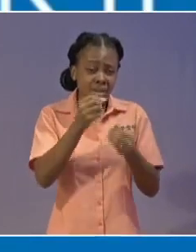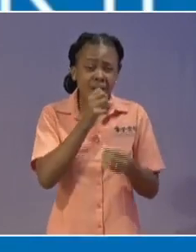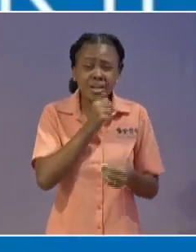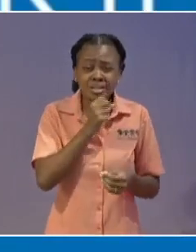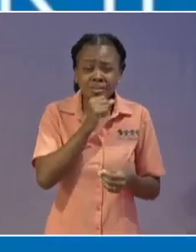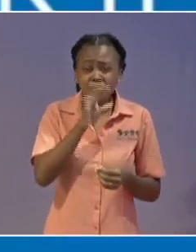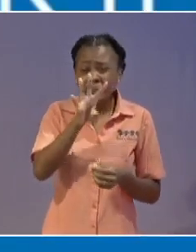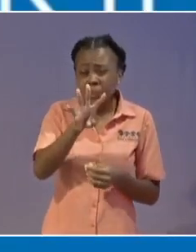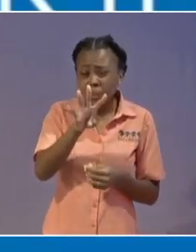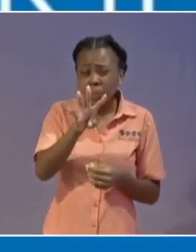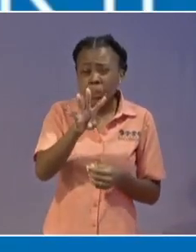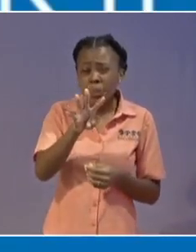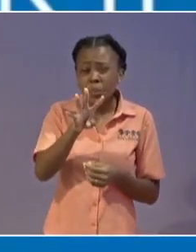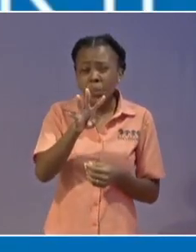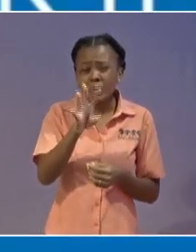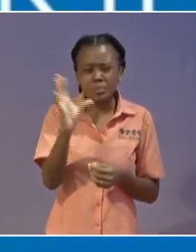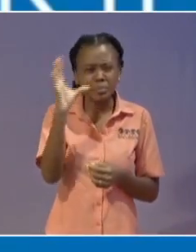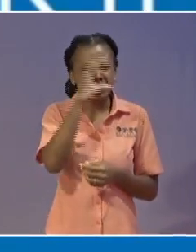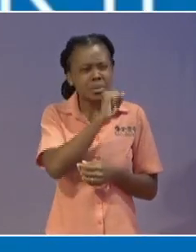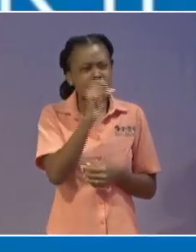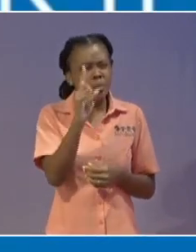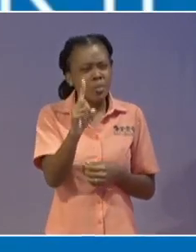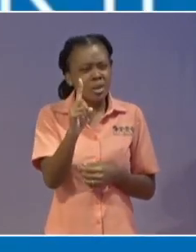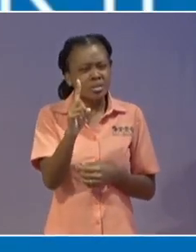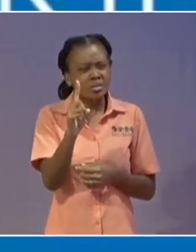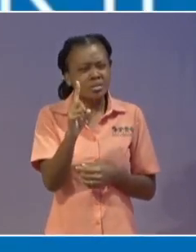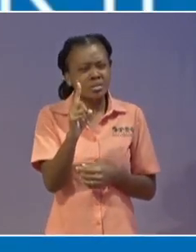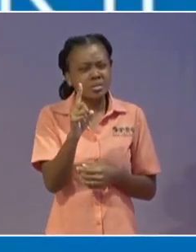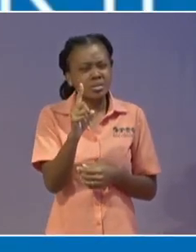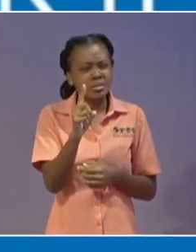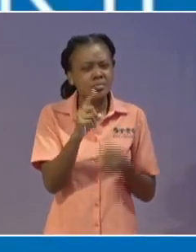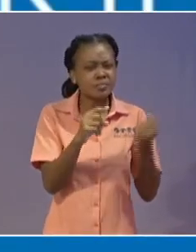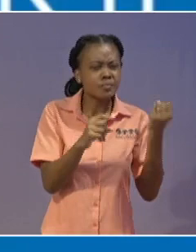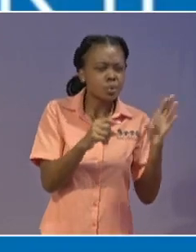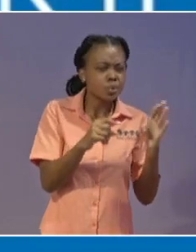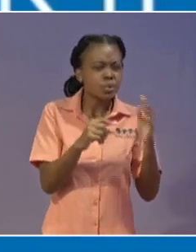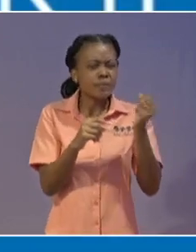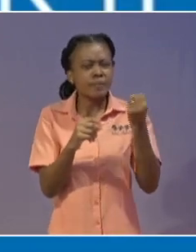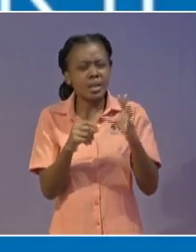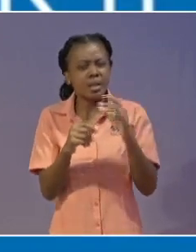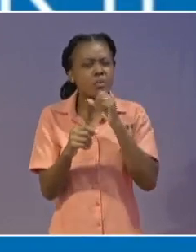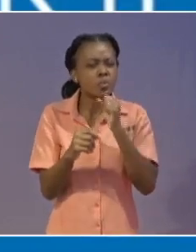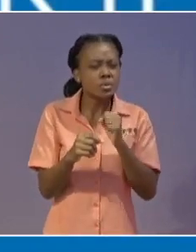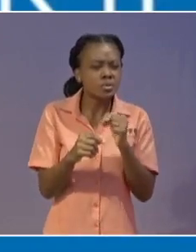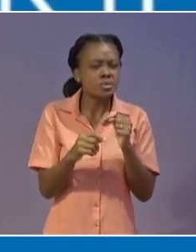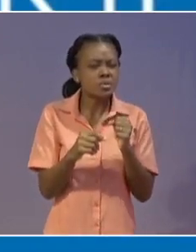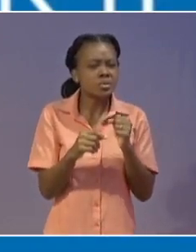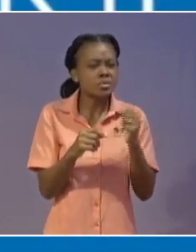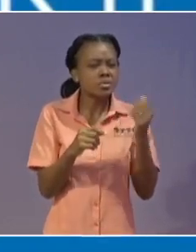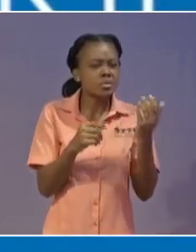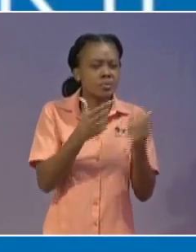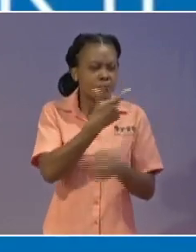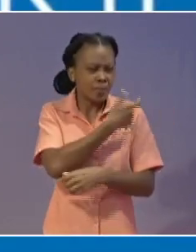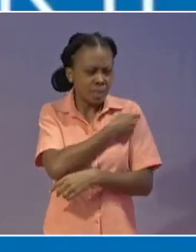out one. But the 14 or 15-year-old were vaccinated. Thank you.